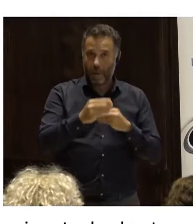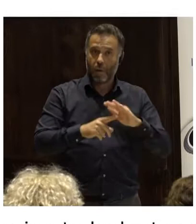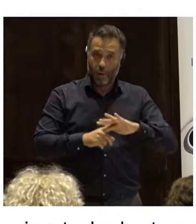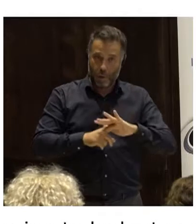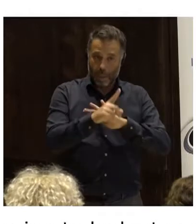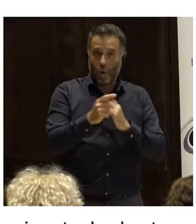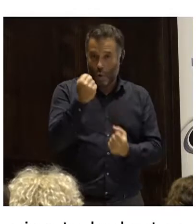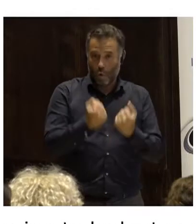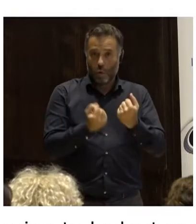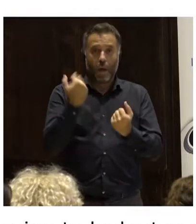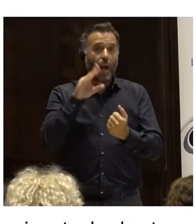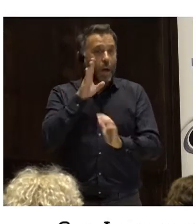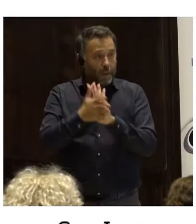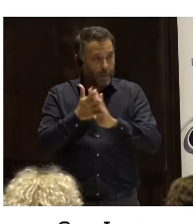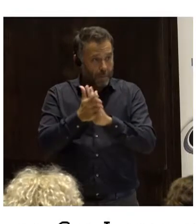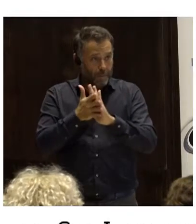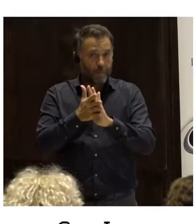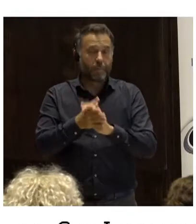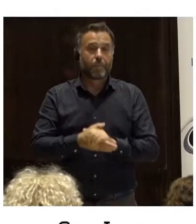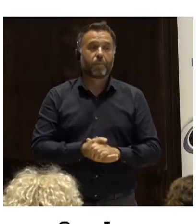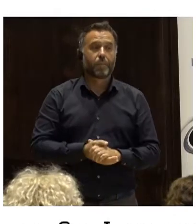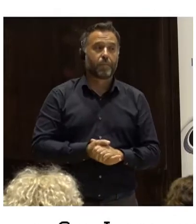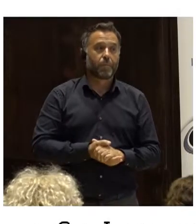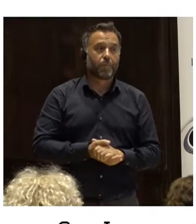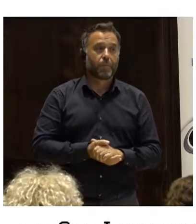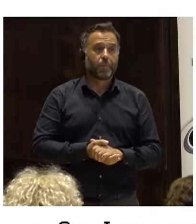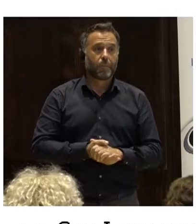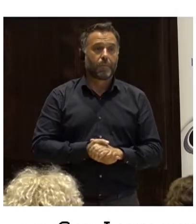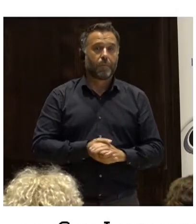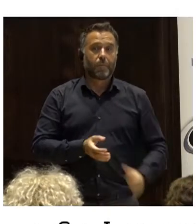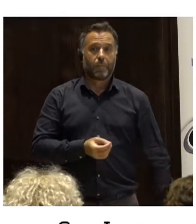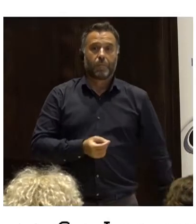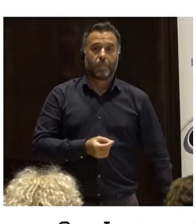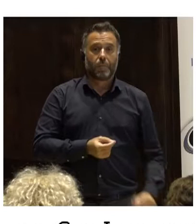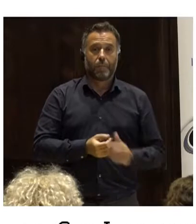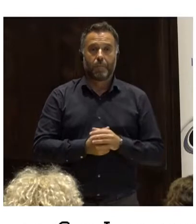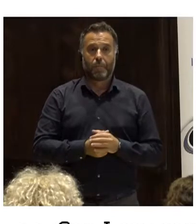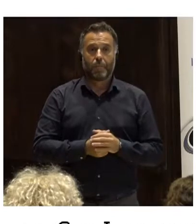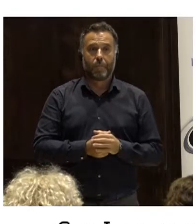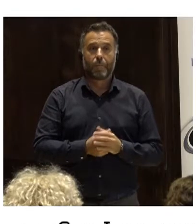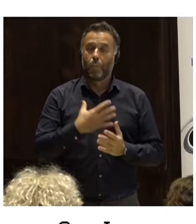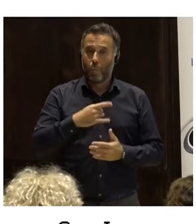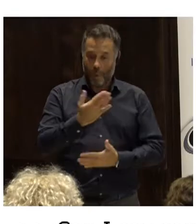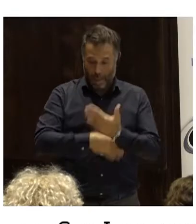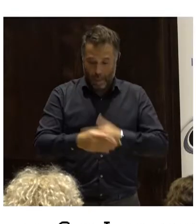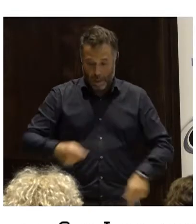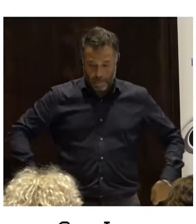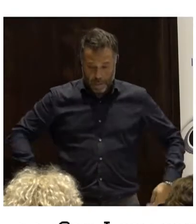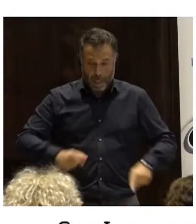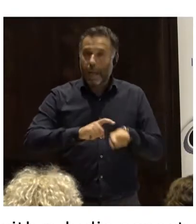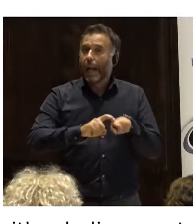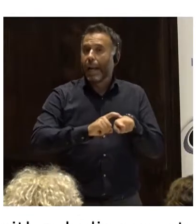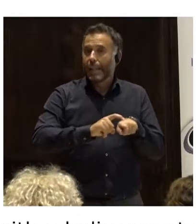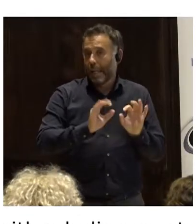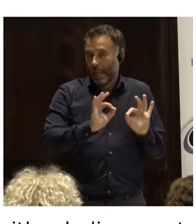and not a wheelchair, we could have provided the wheelchair with the same characteristics, but that would be a wheelchair. And when the